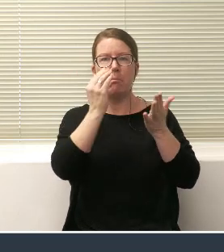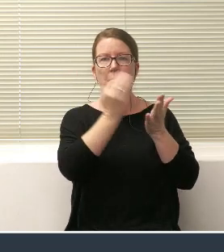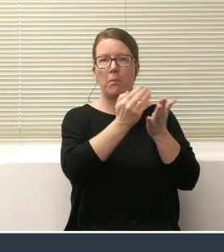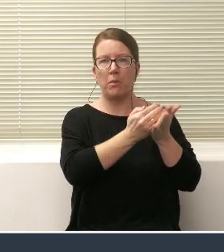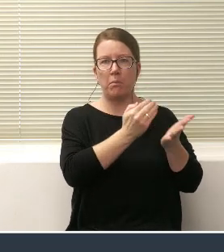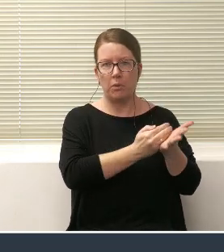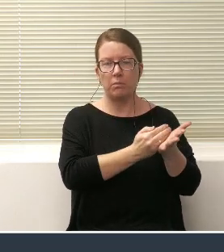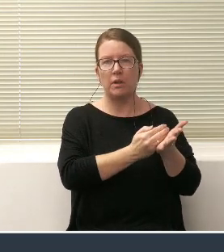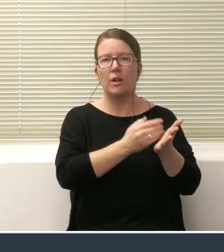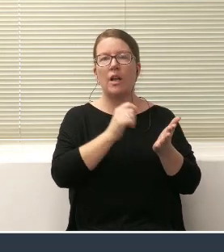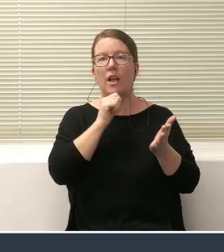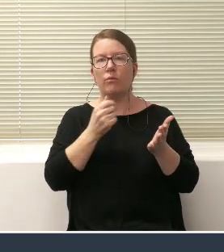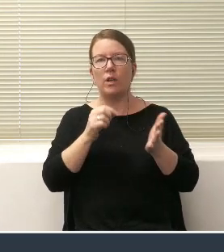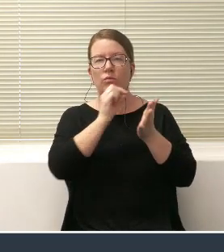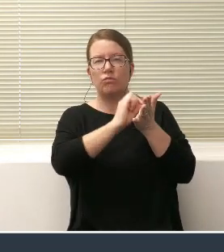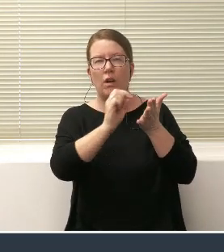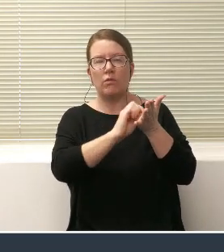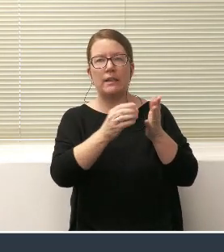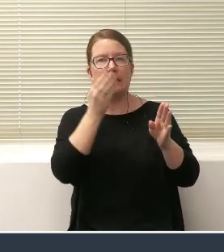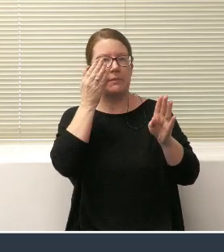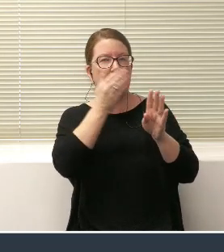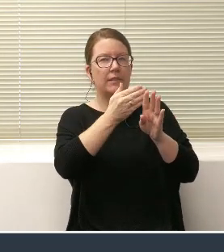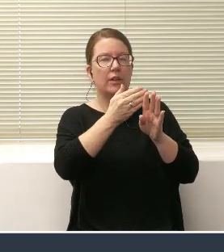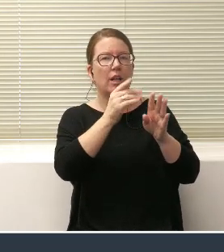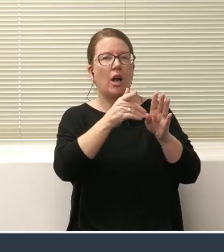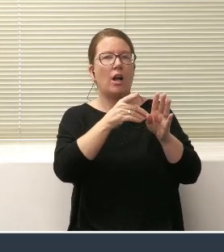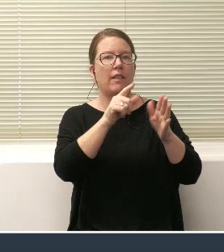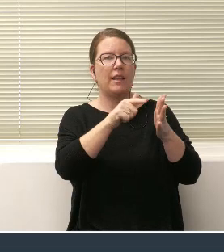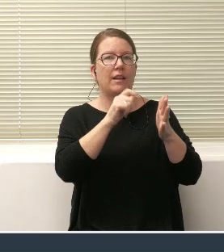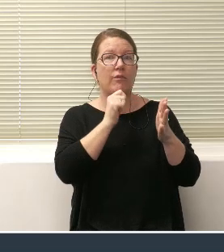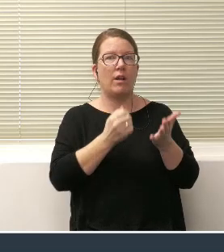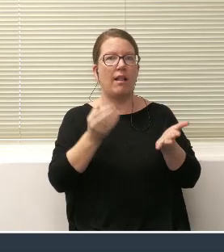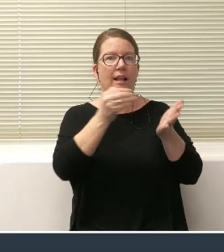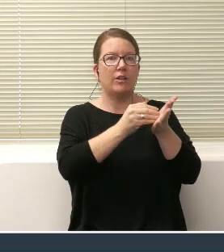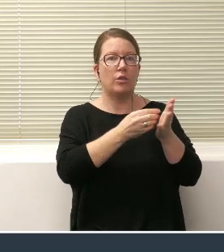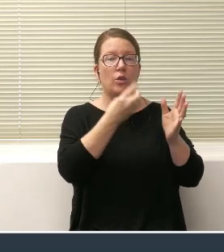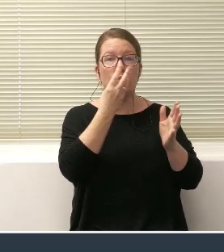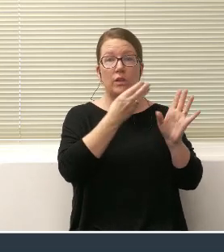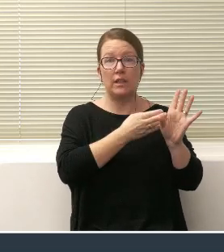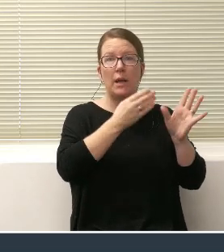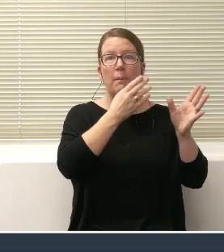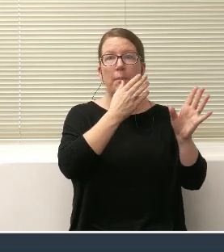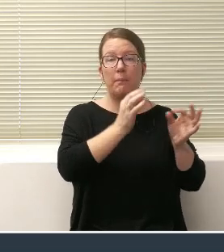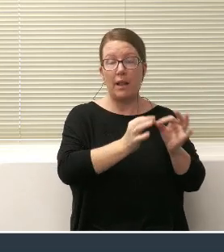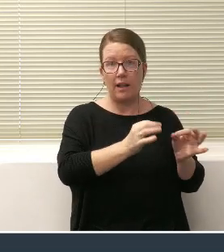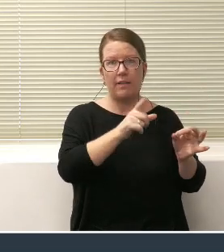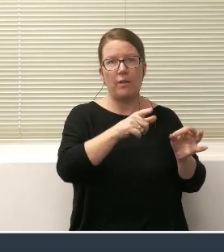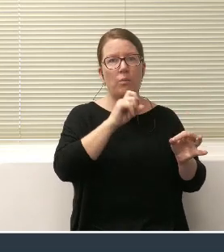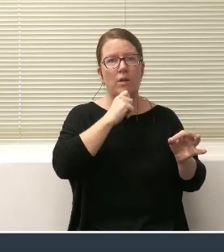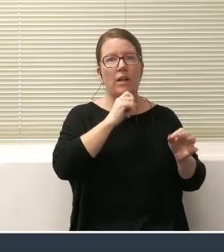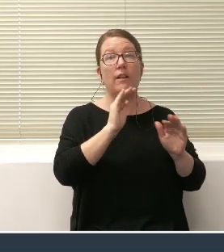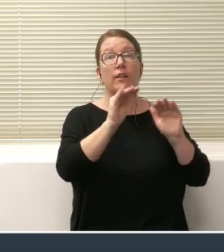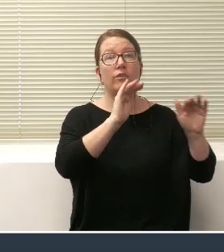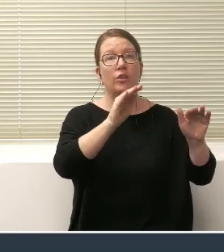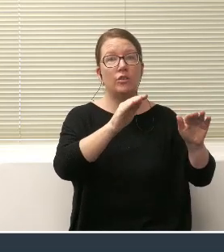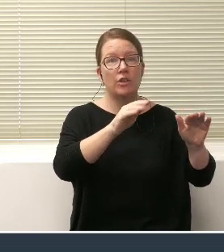could trip us up in the future. So we have taken into account the 5 either principles or